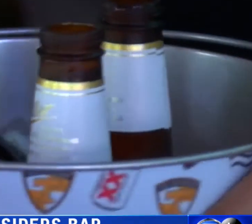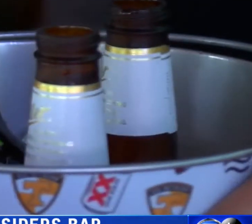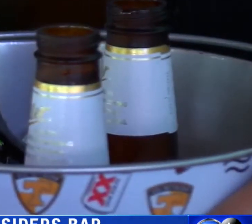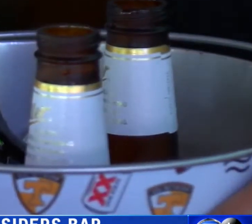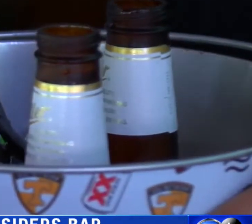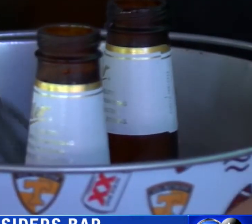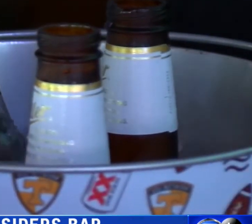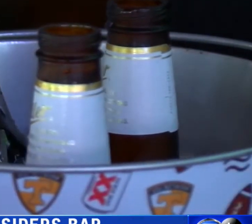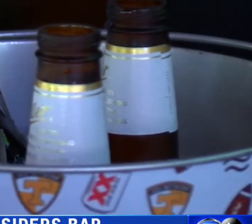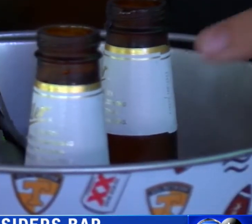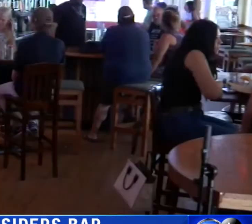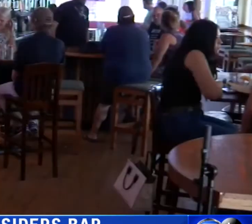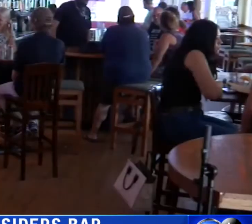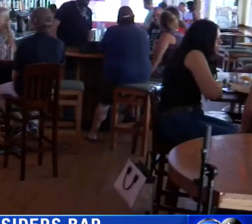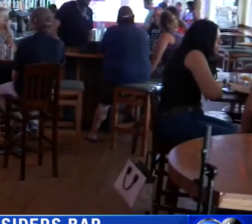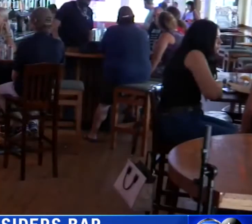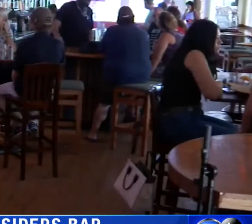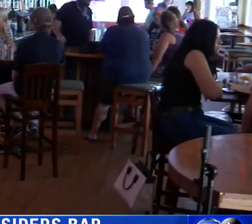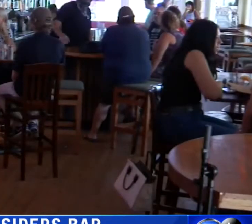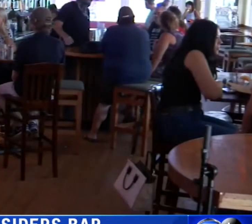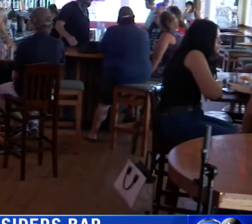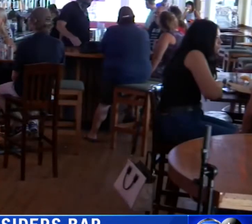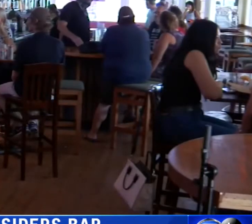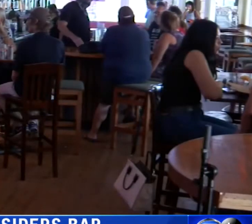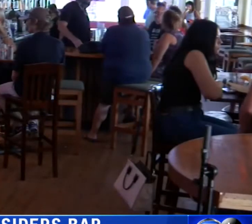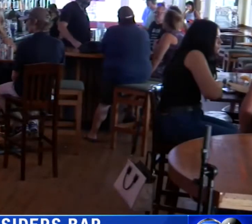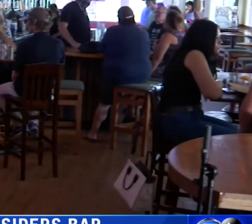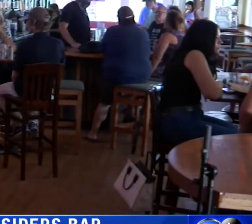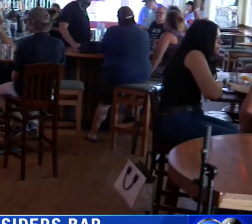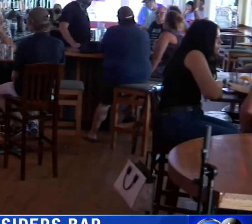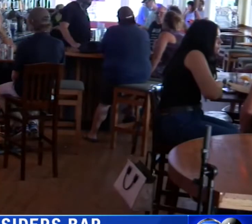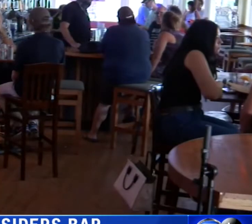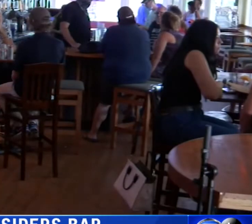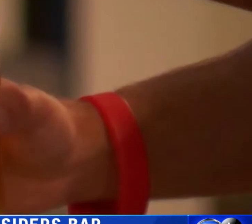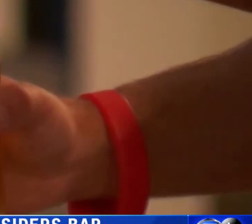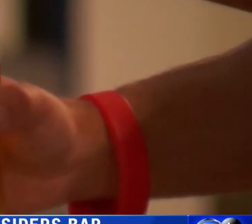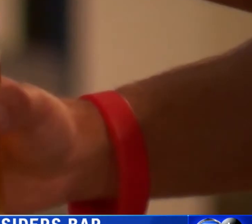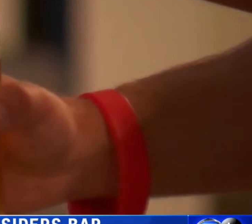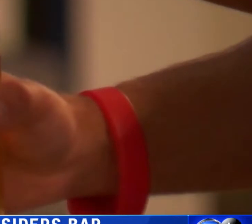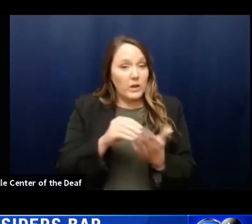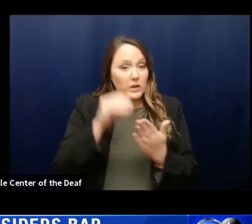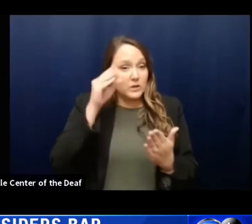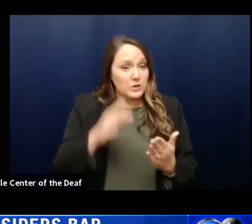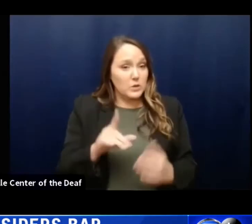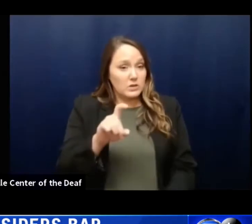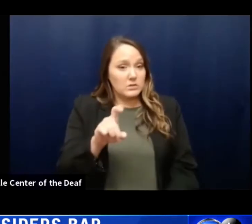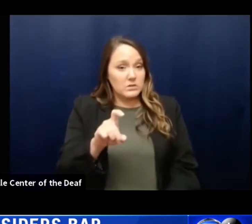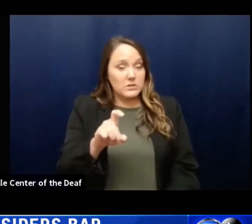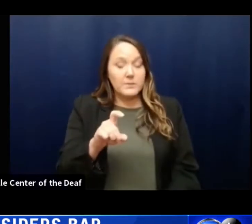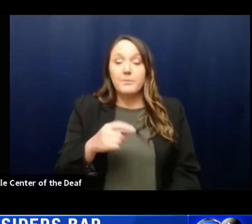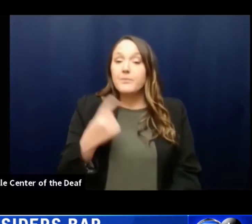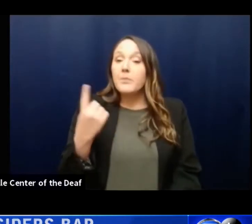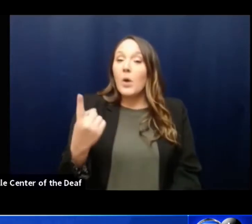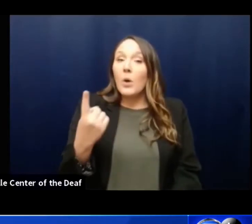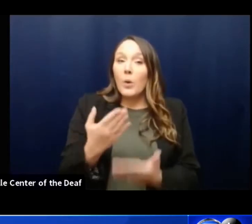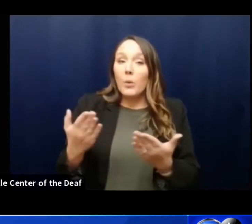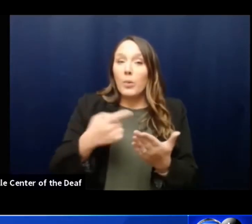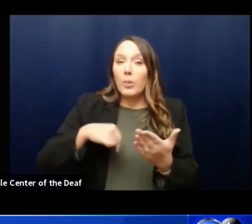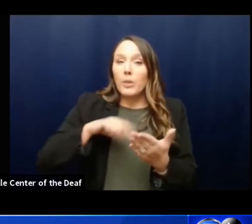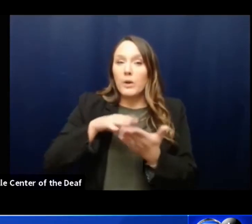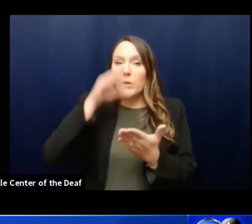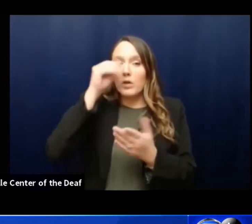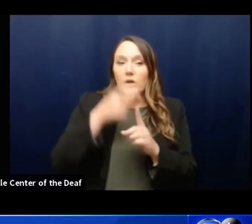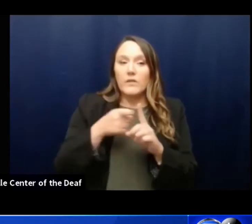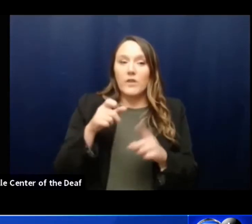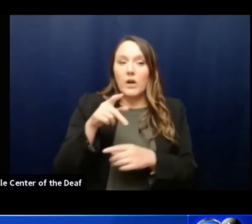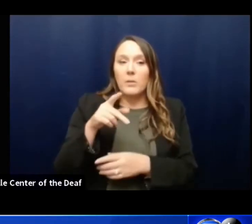property. Knox County Board of Health says they believe it would help lower the COVID-19 case count. One of the things that we learned from Dr.